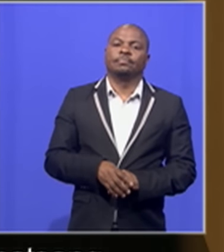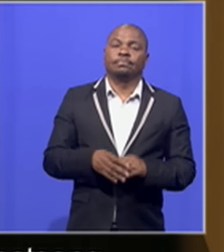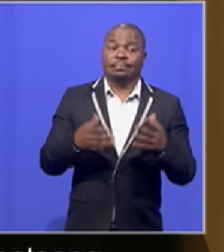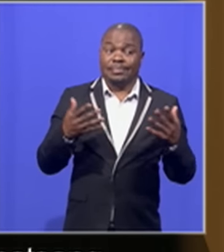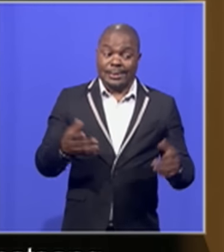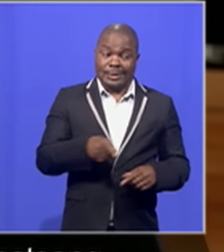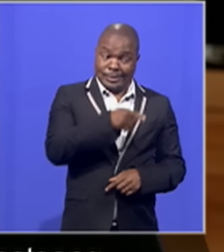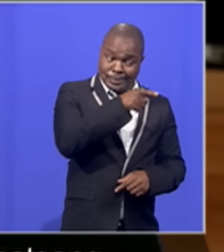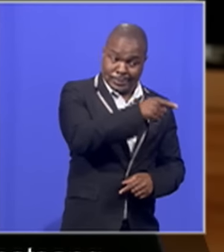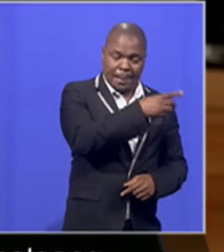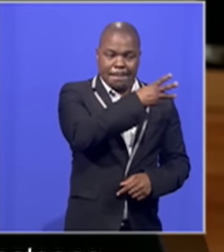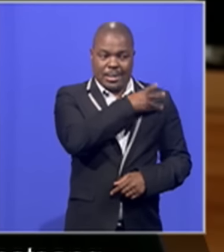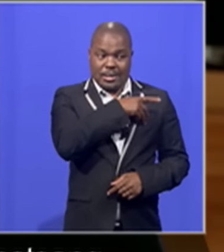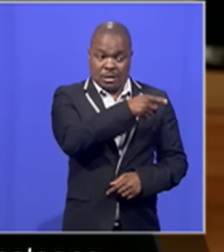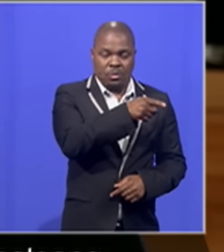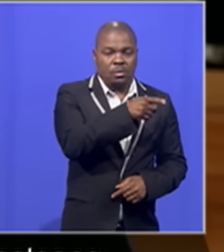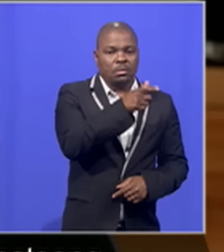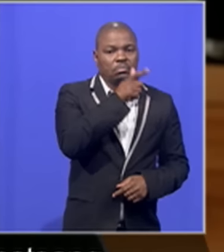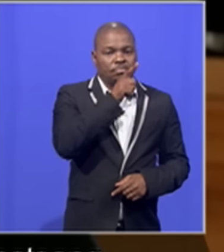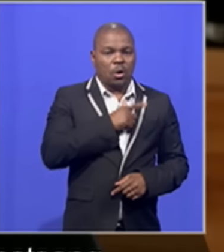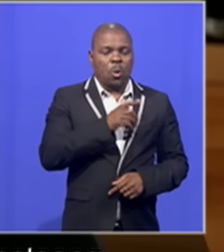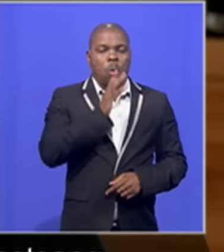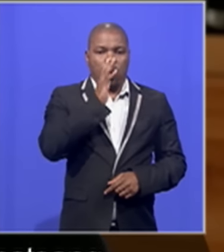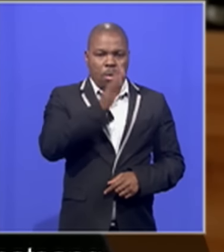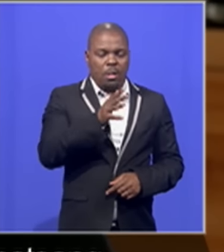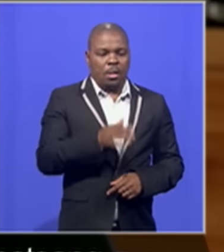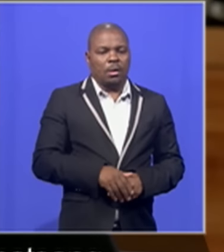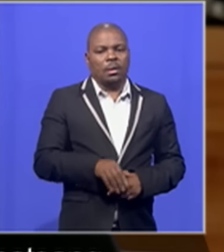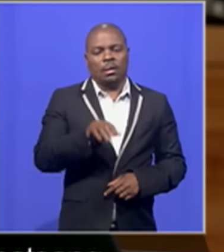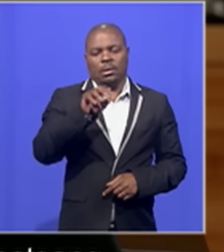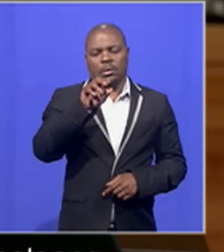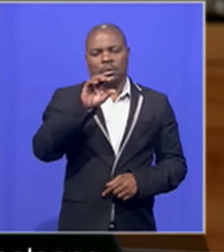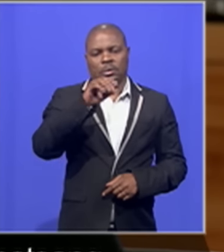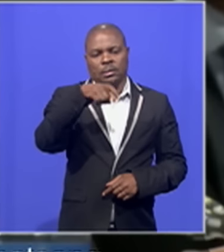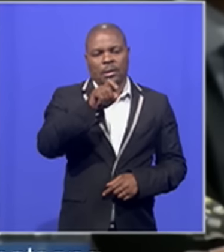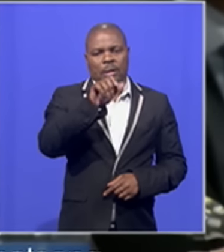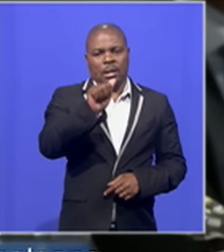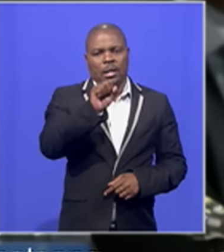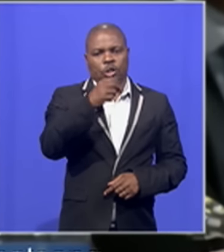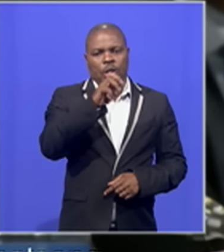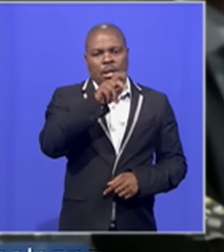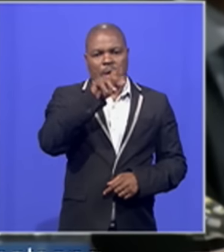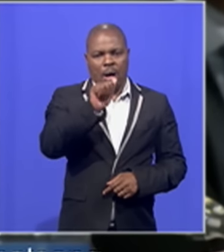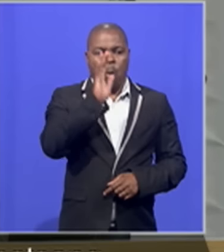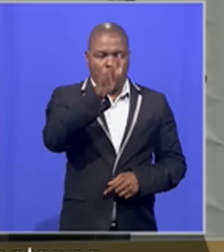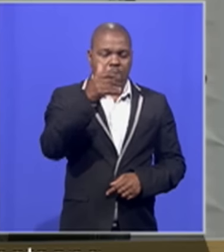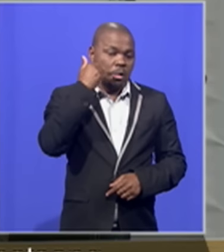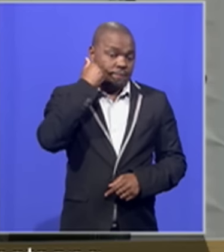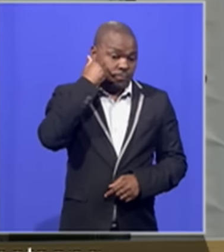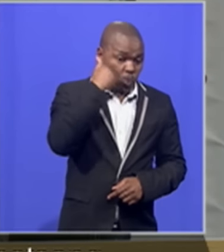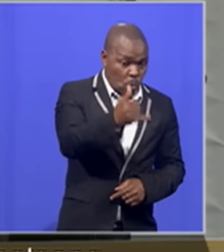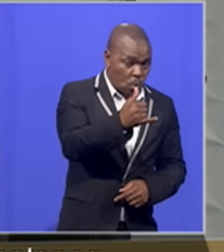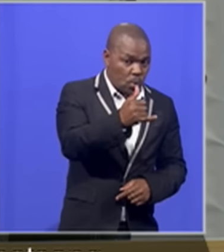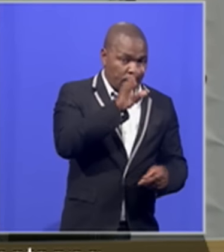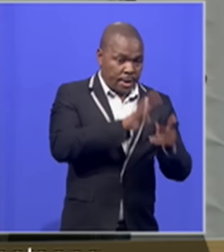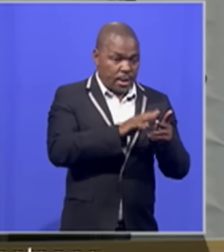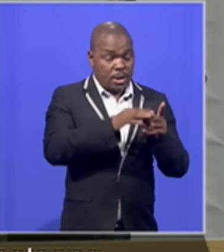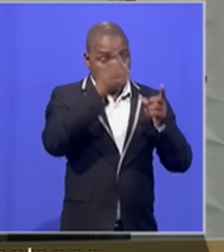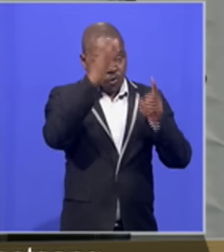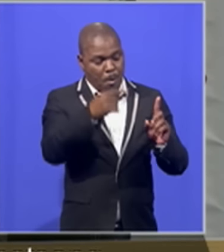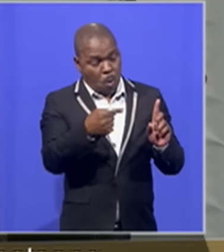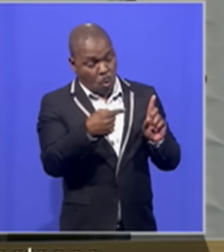she indicated that, of course, she's going to call Xesheka to deal with this and tell Xesheka that Mkhwanazi must be back